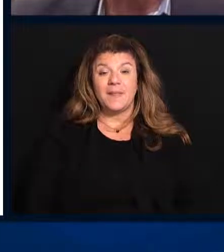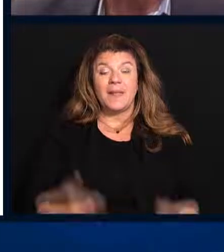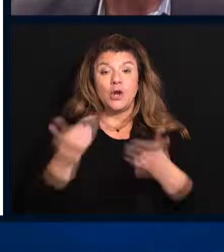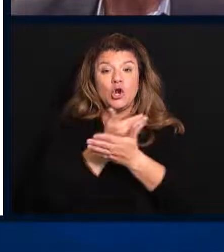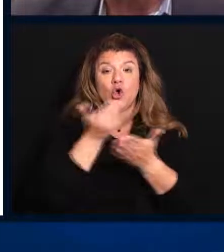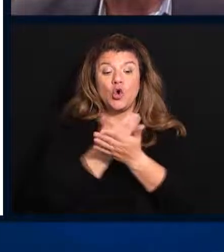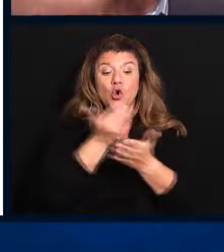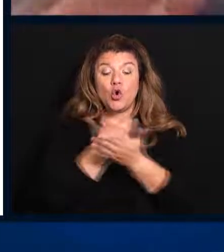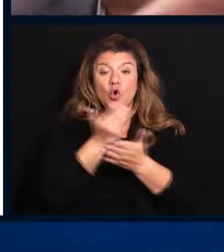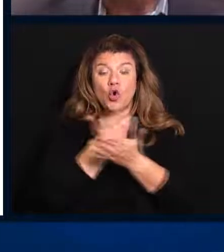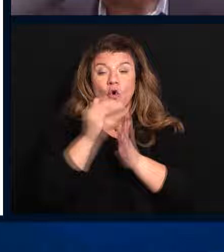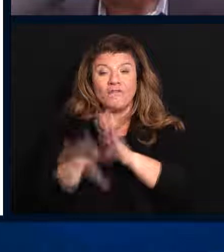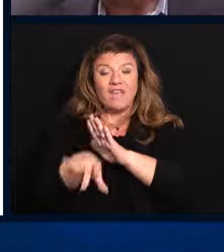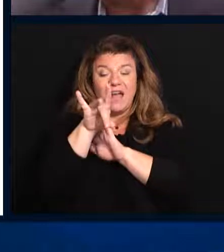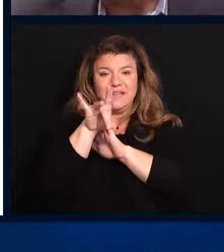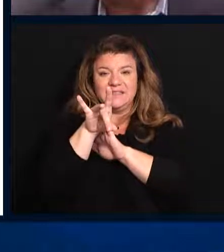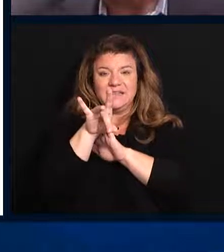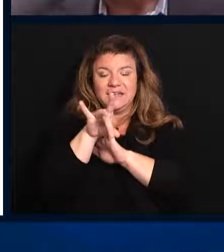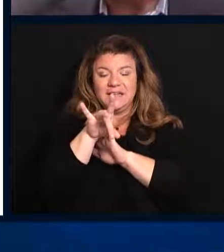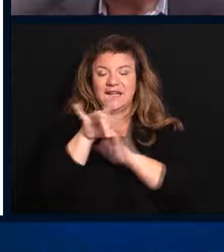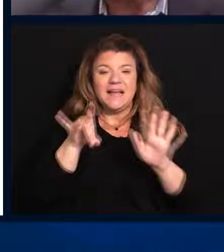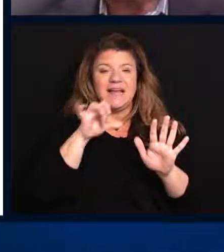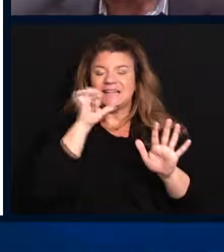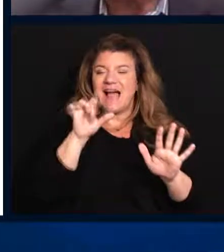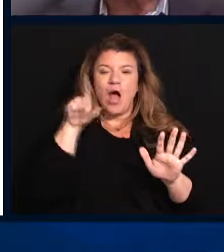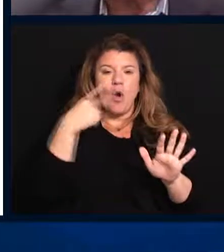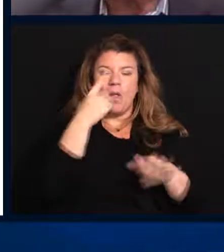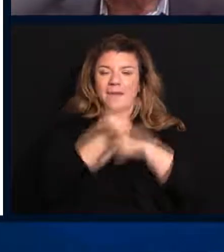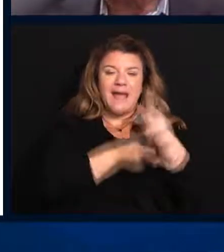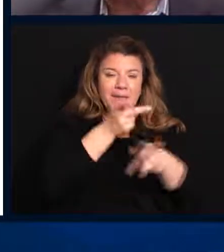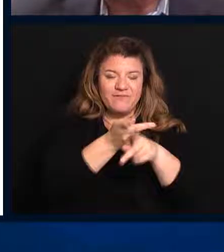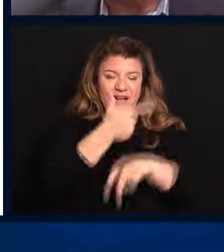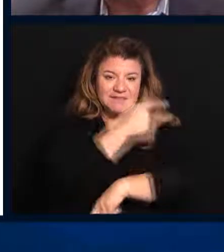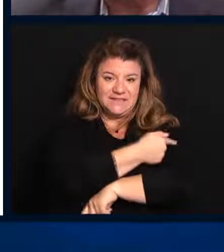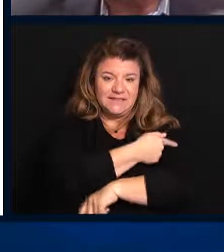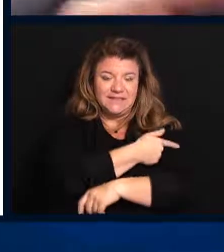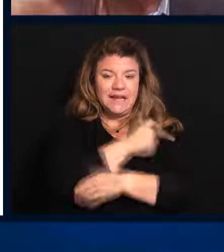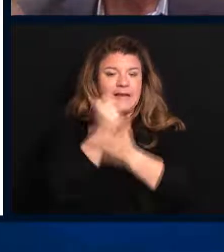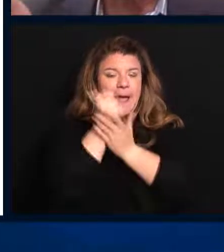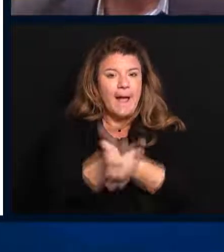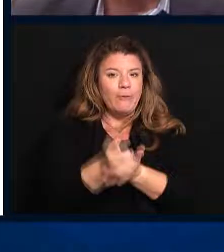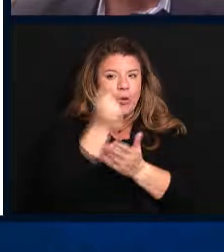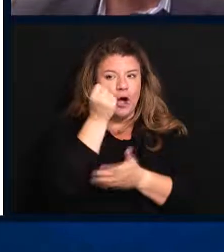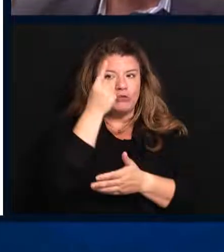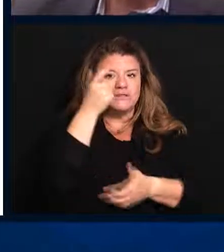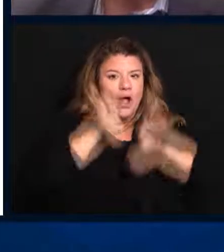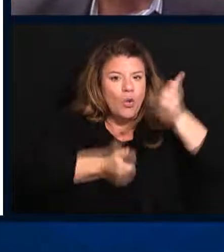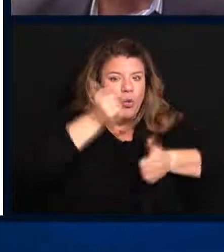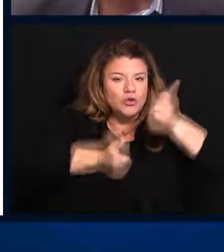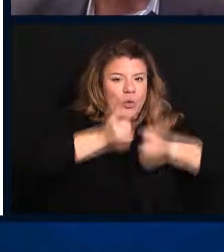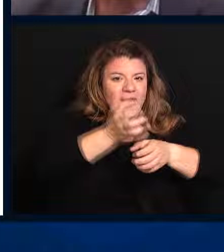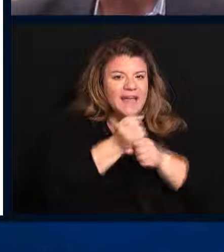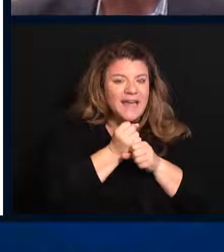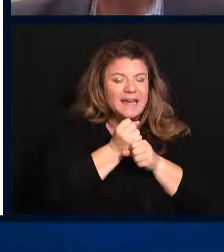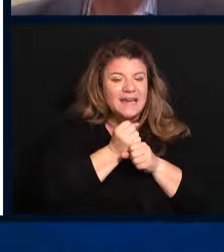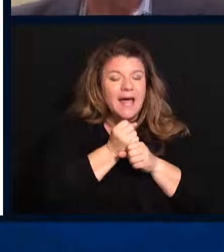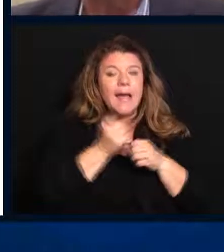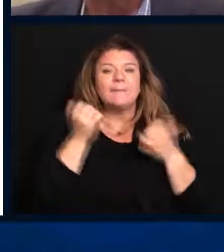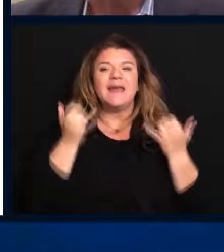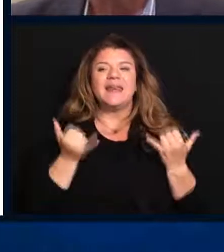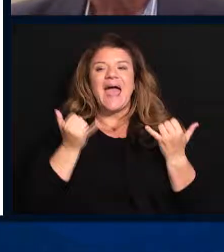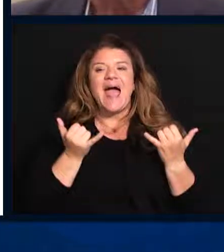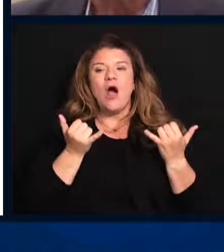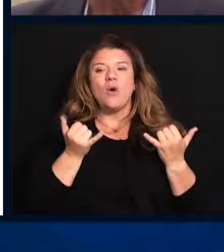new finding is not only the type of vaccine to help you understand which vaccine you should get, but this is now